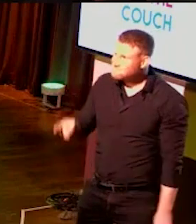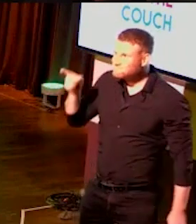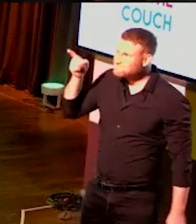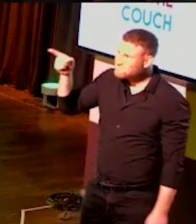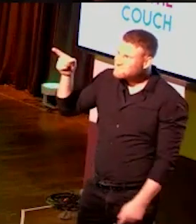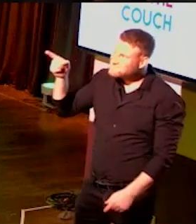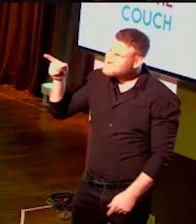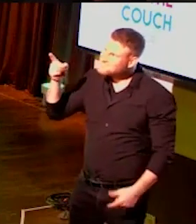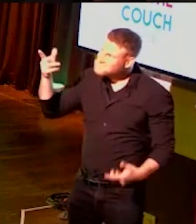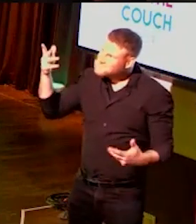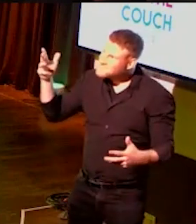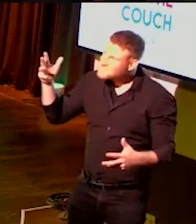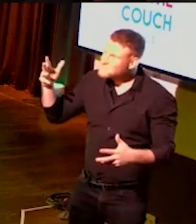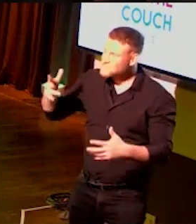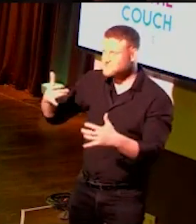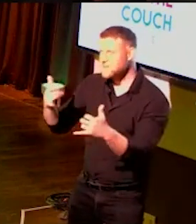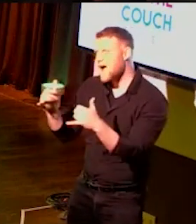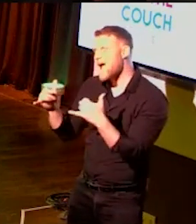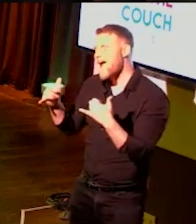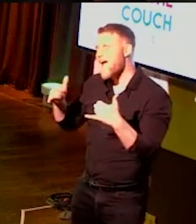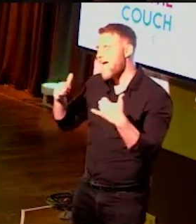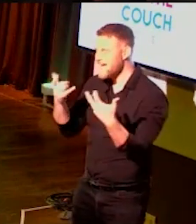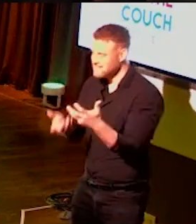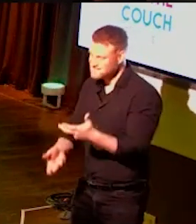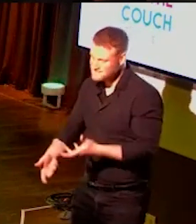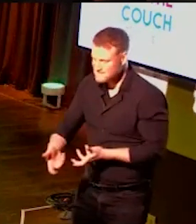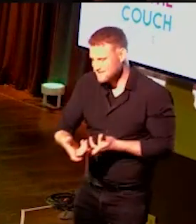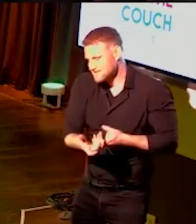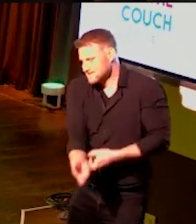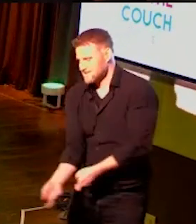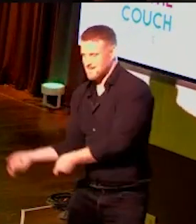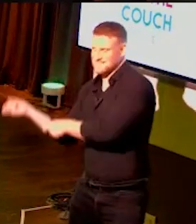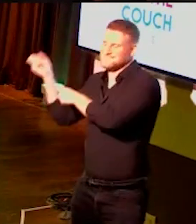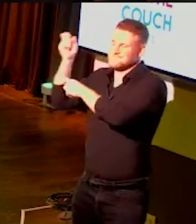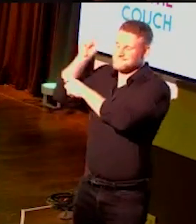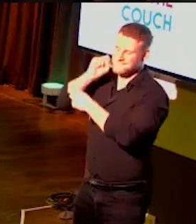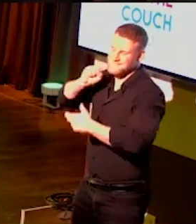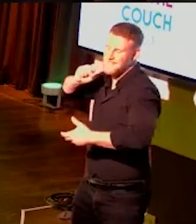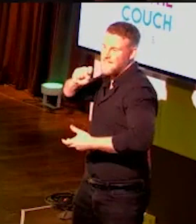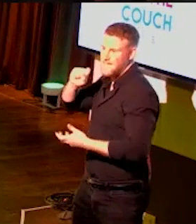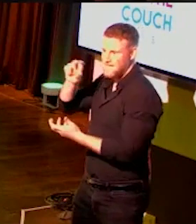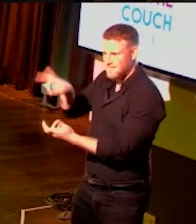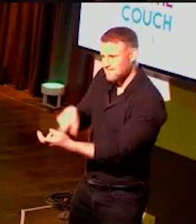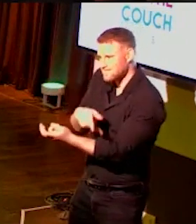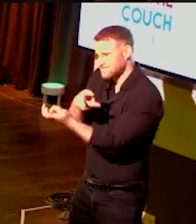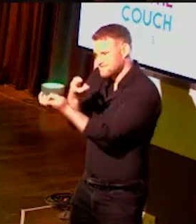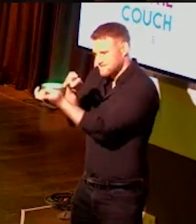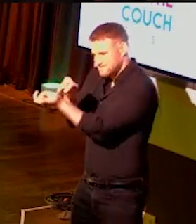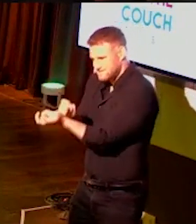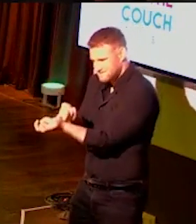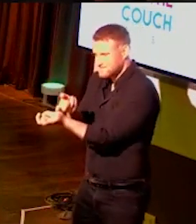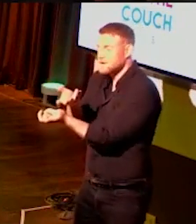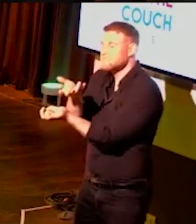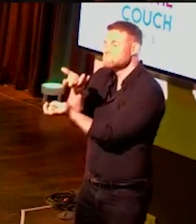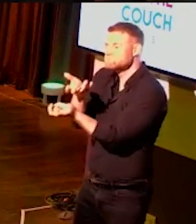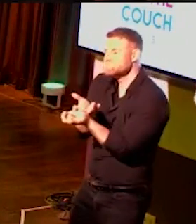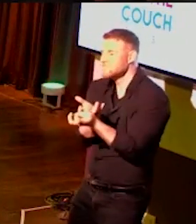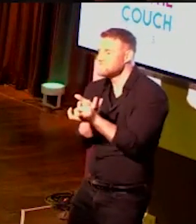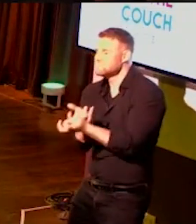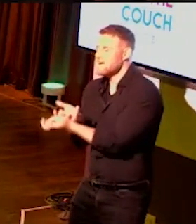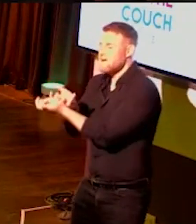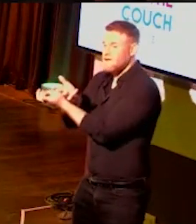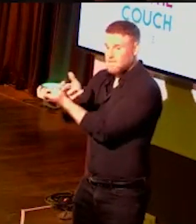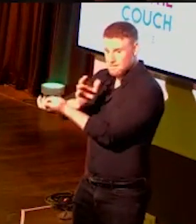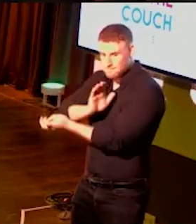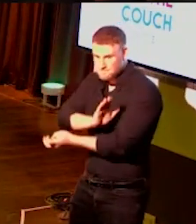way. He's loaded lots of toys and goodies on a sleigh, and